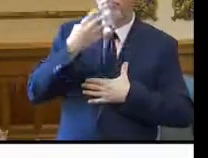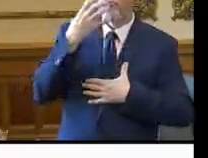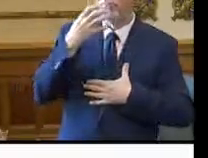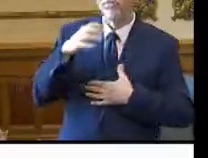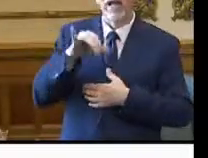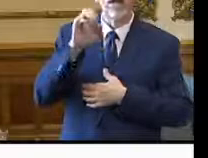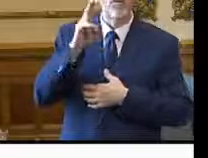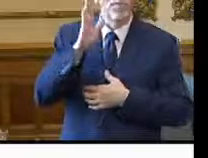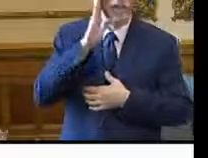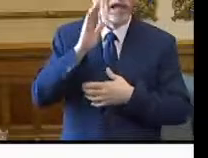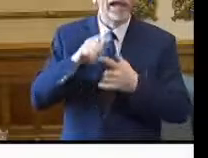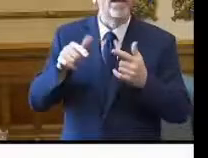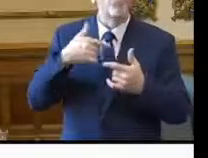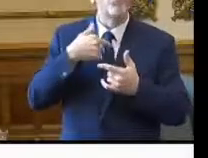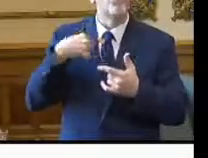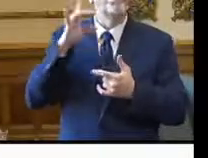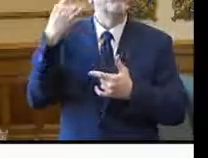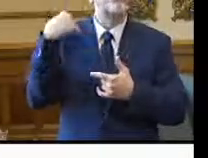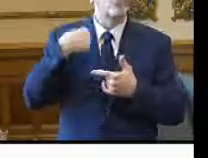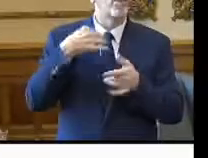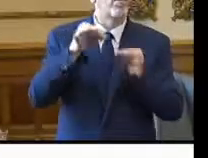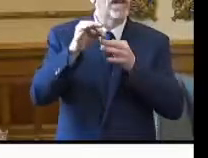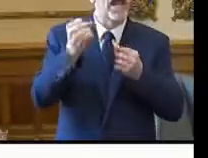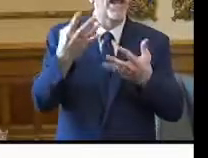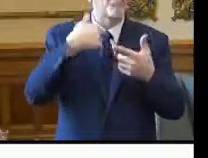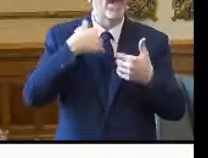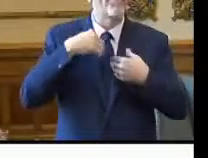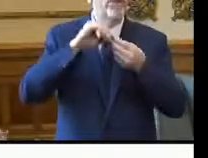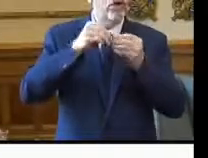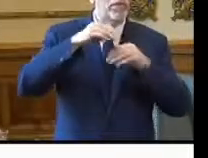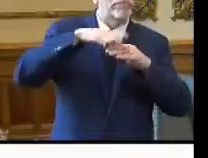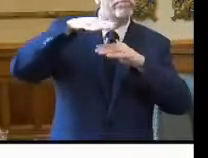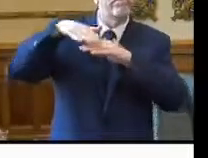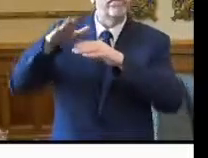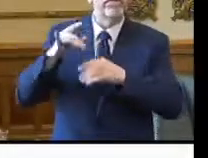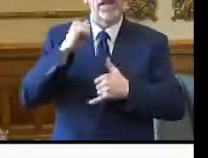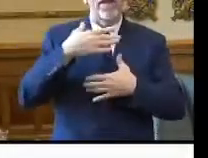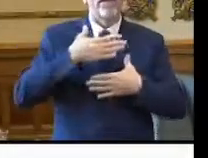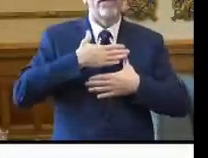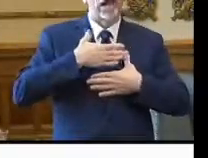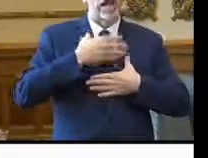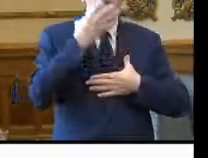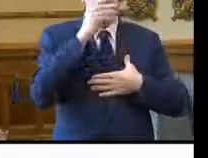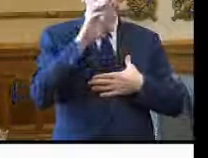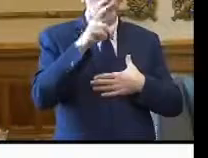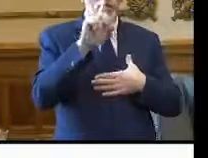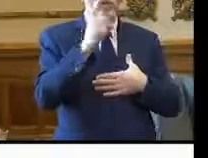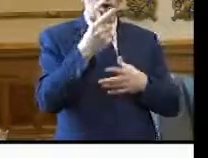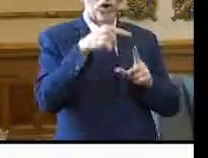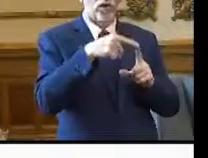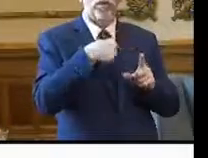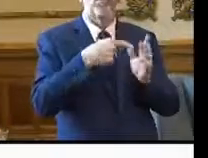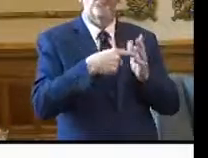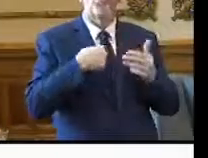we provided you some baseline numbers. With regards to ventilators, as of March 1st, our baseline